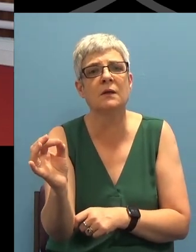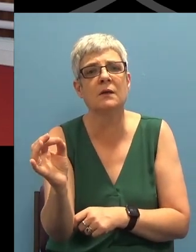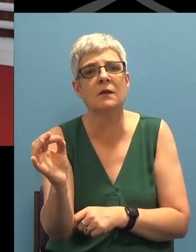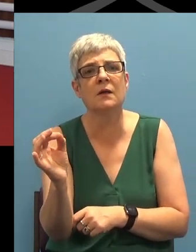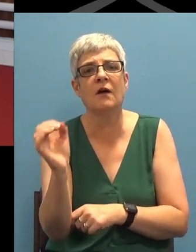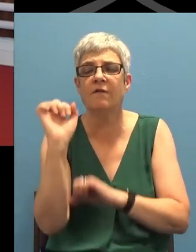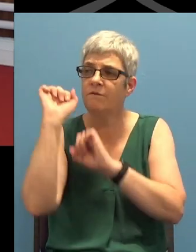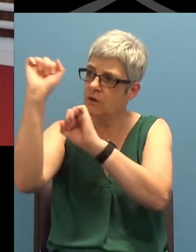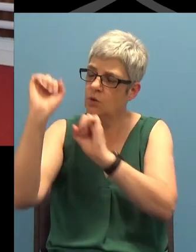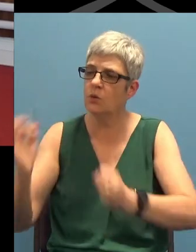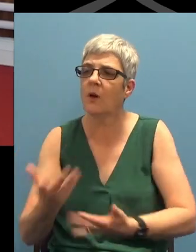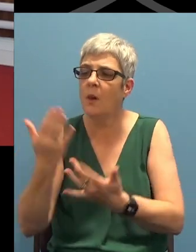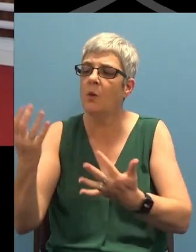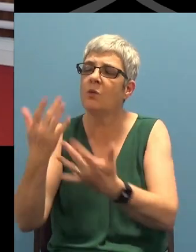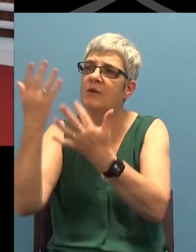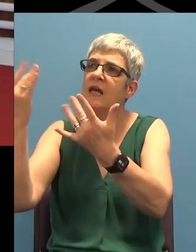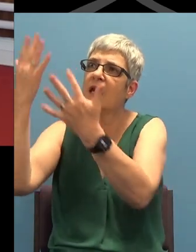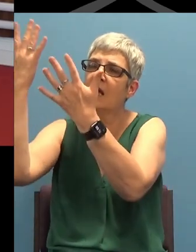for your glory.